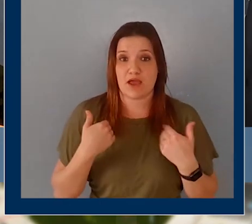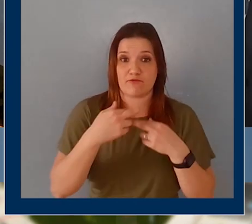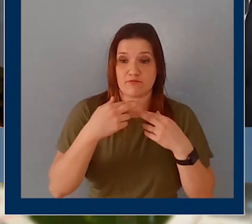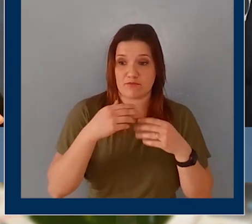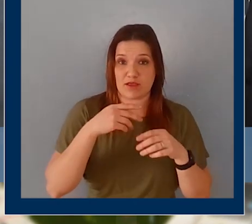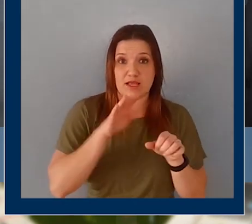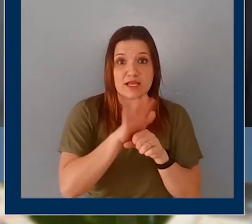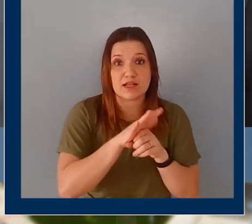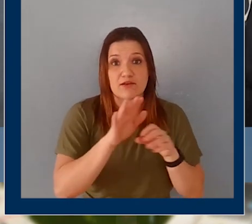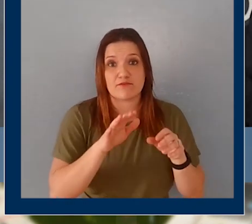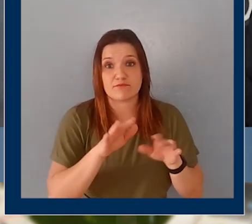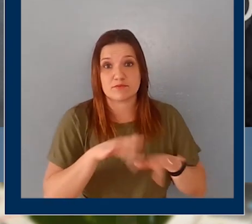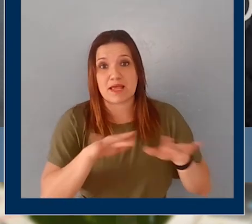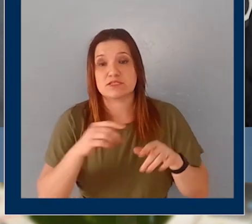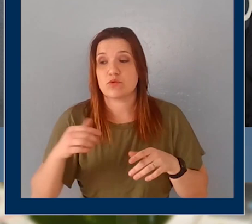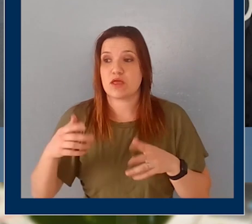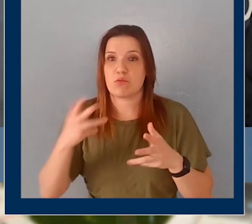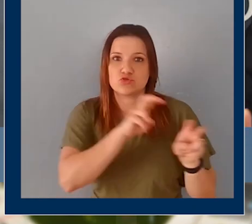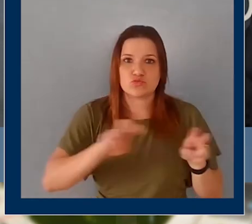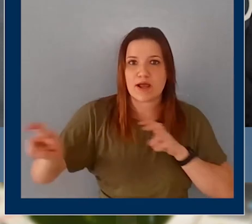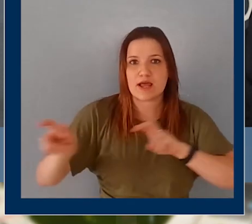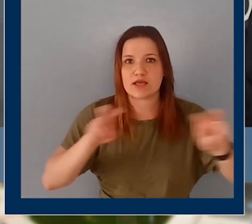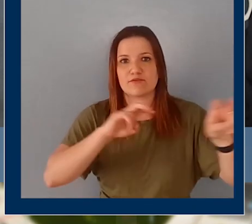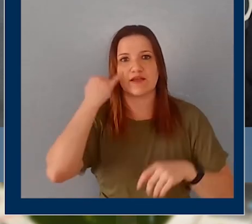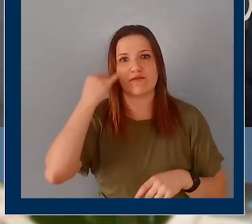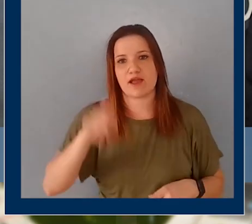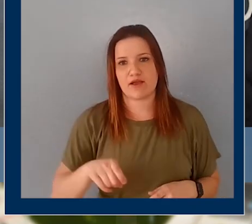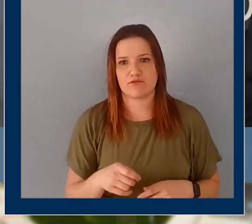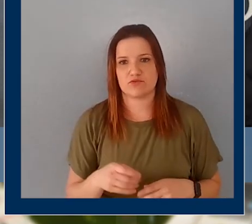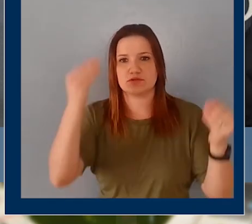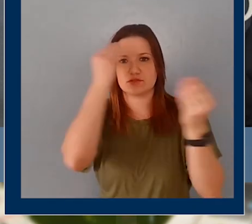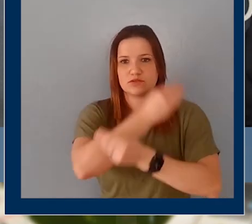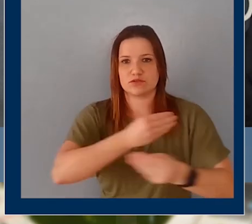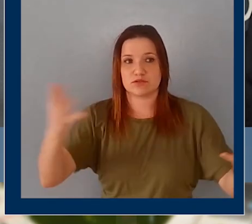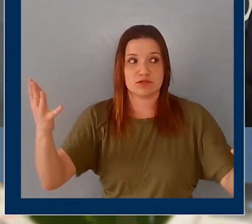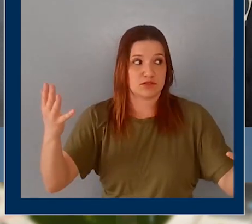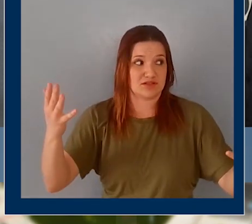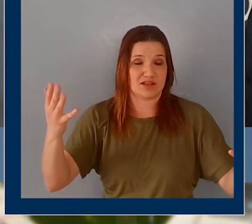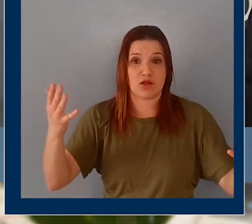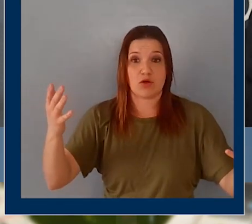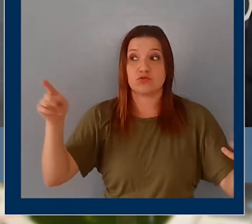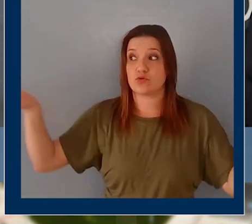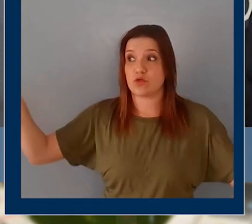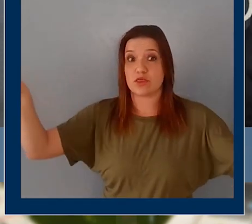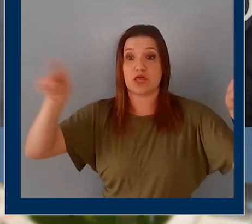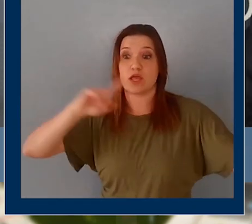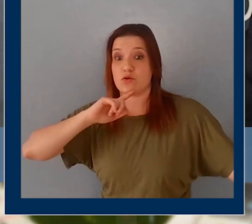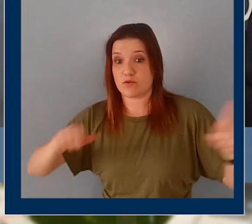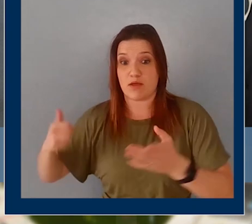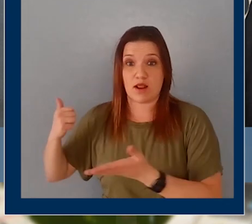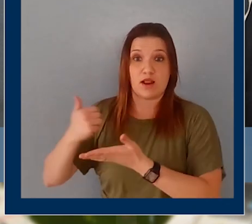Yeah. So you may recall when the governor issued an executive order, the stay at home, mm-hmm. When we were